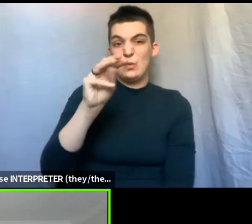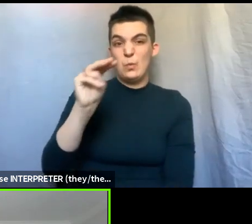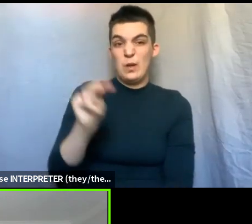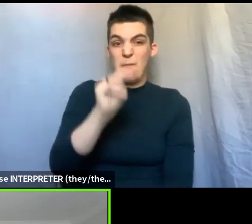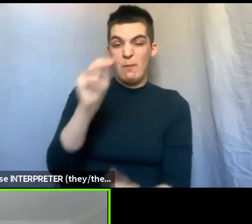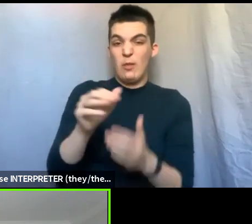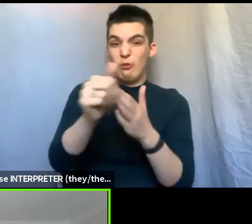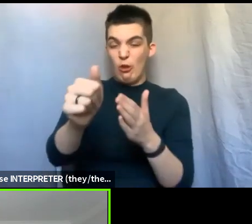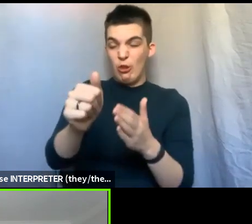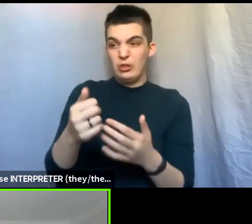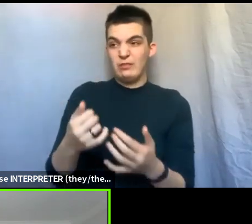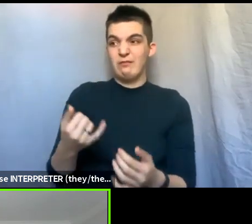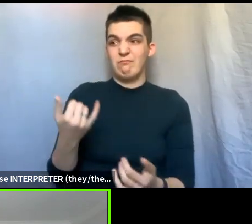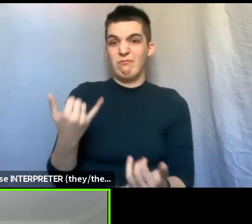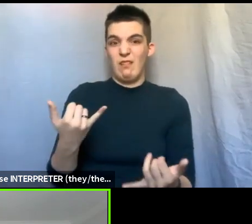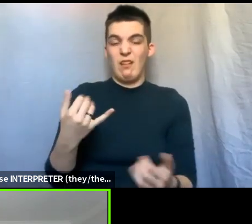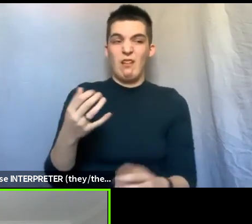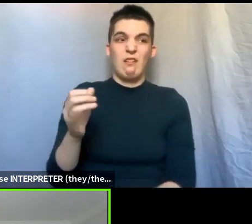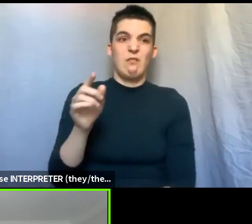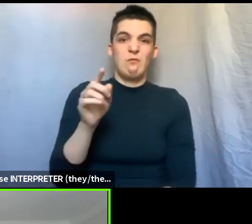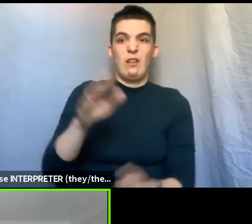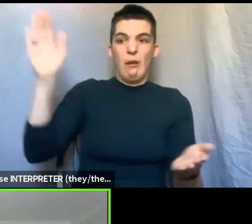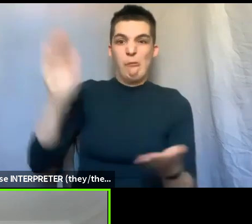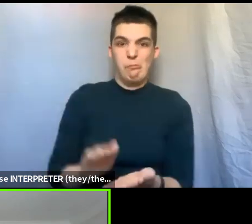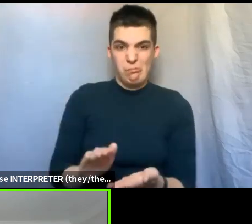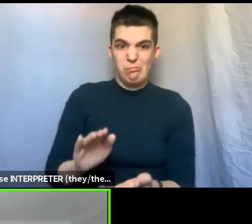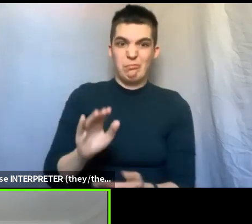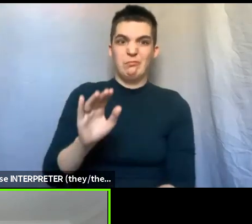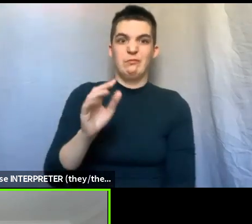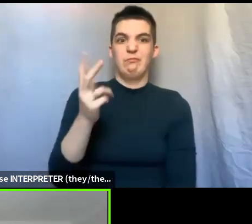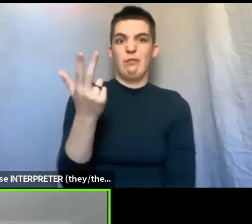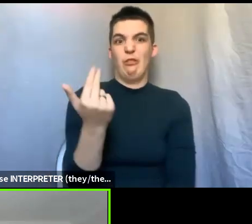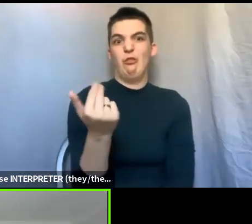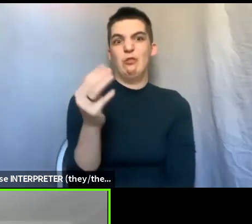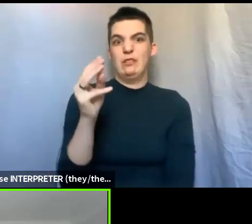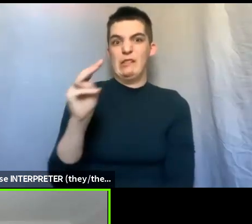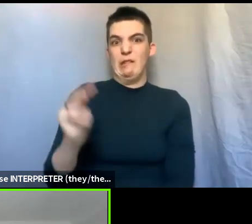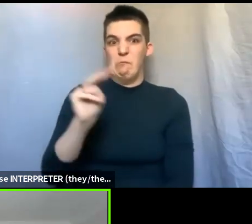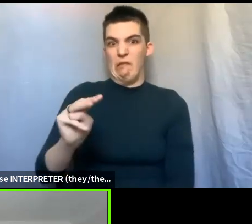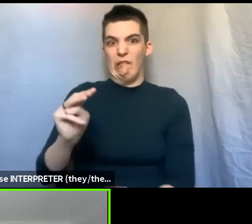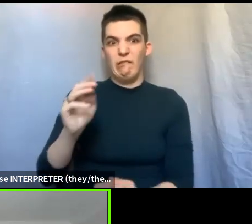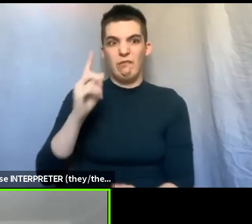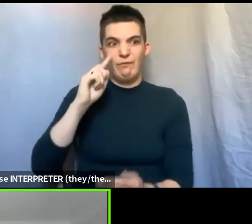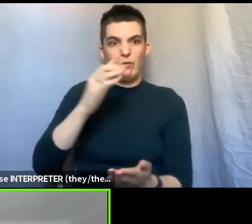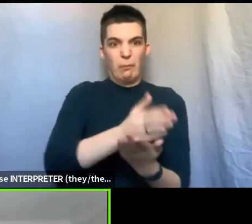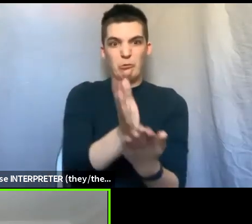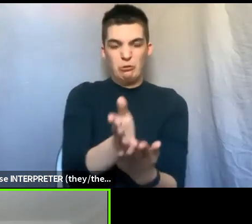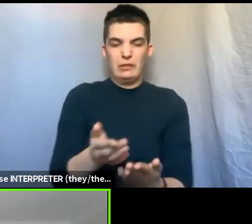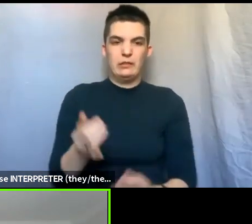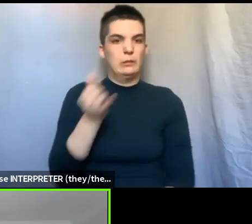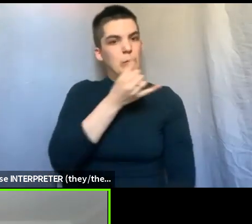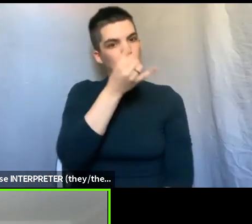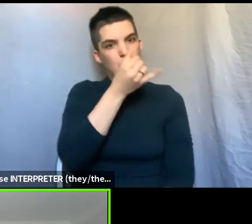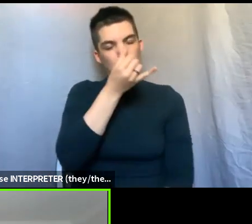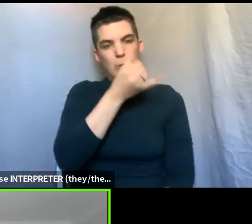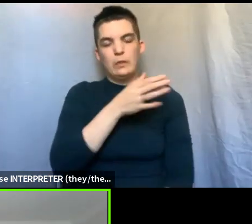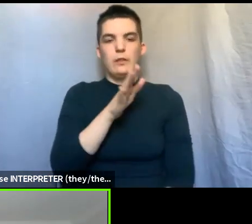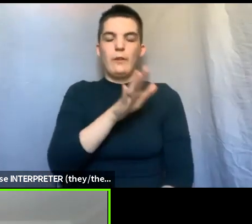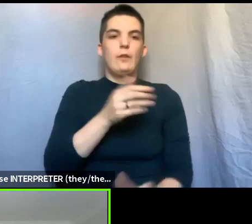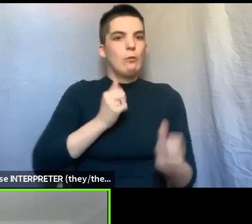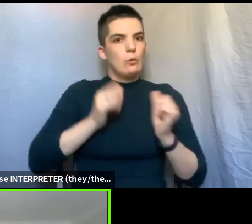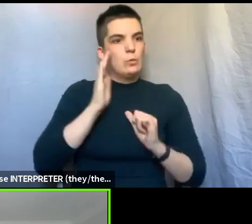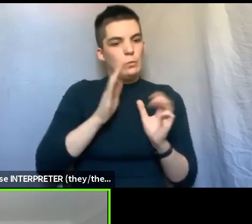mean probably smaller shows, but the art will be there, and the challenge will be to take what we